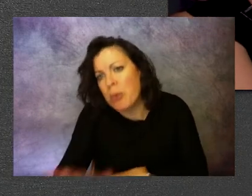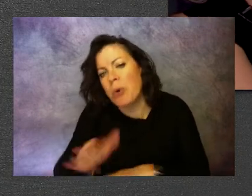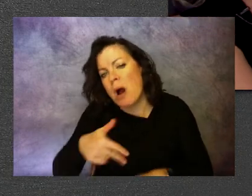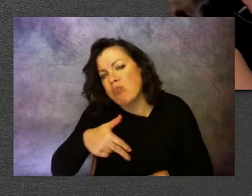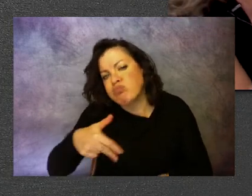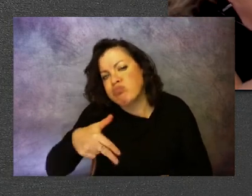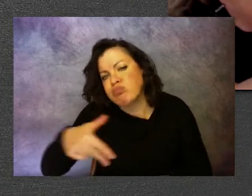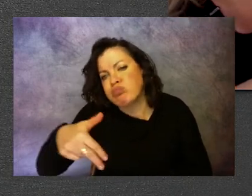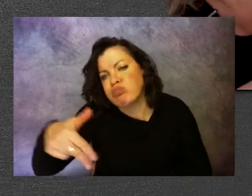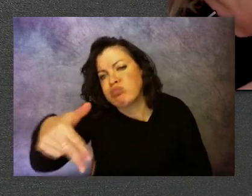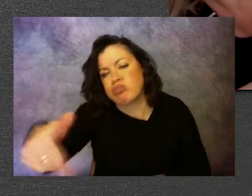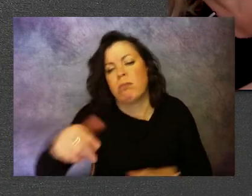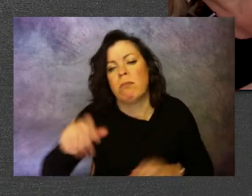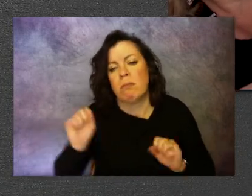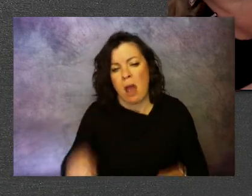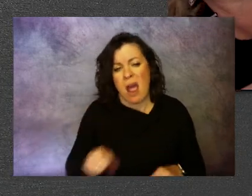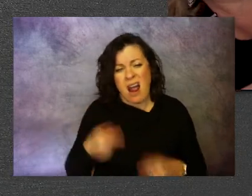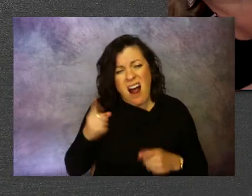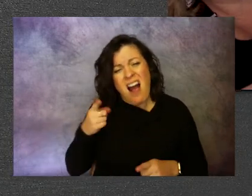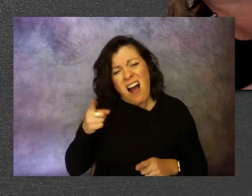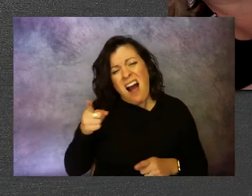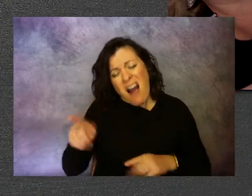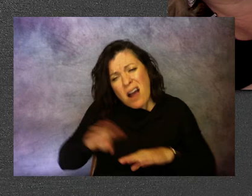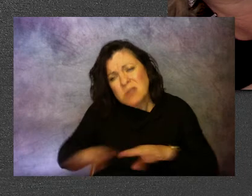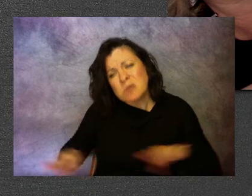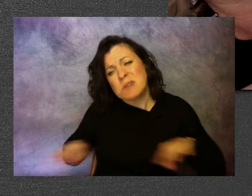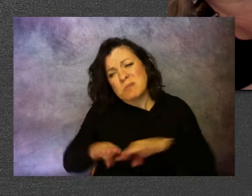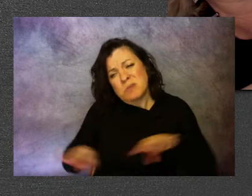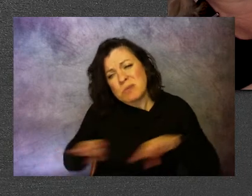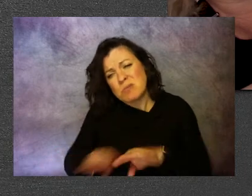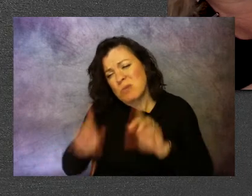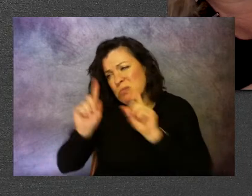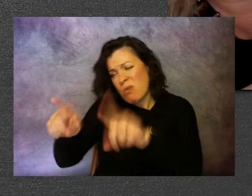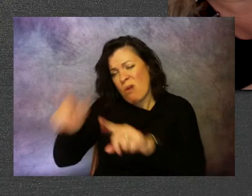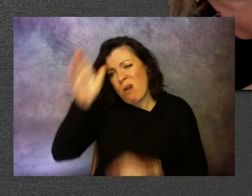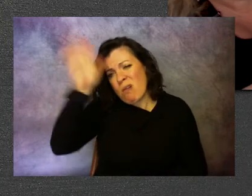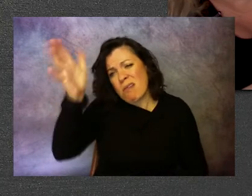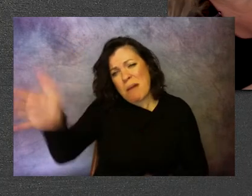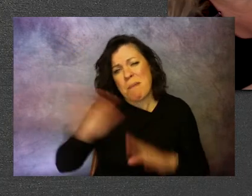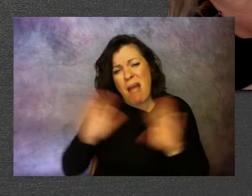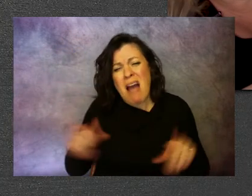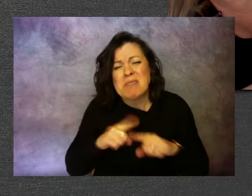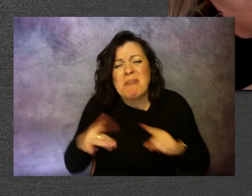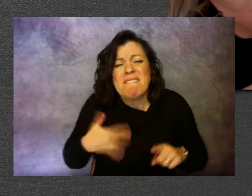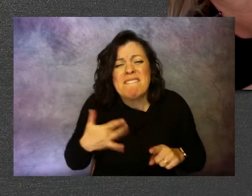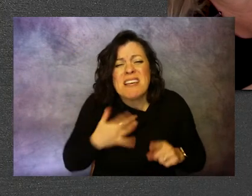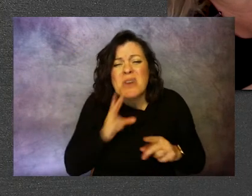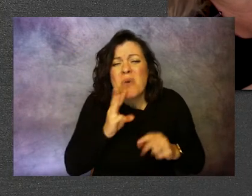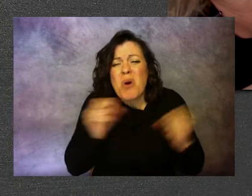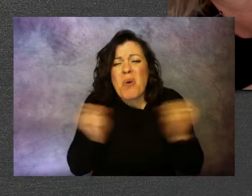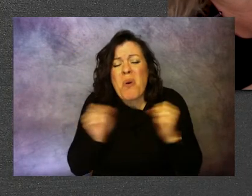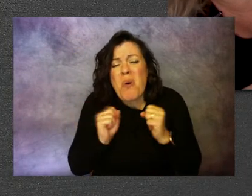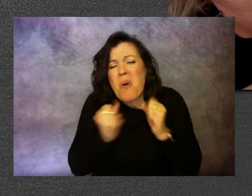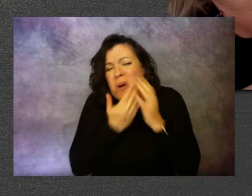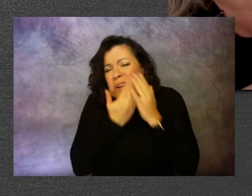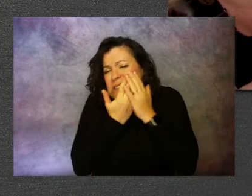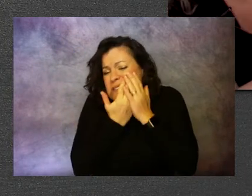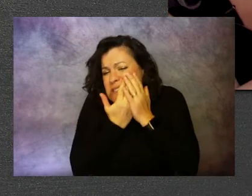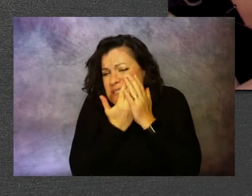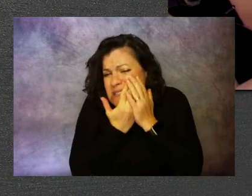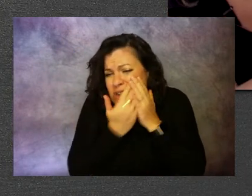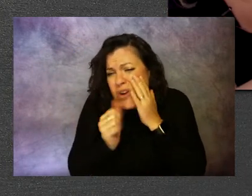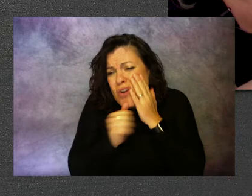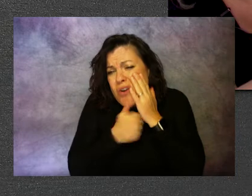long way to Grandpa's. Wilbur's tusk hurt in the cold water. He pulled himself up Grandpa's landing